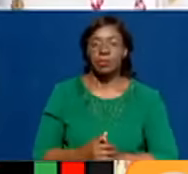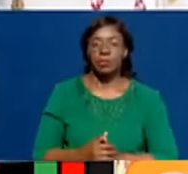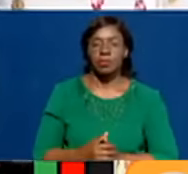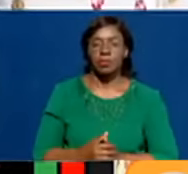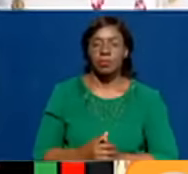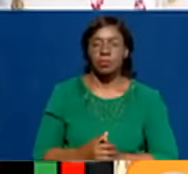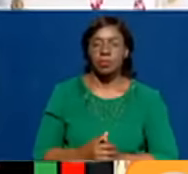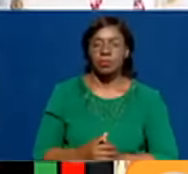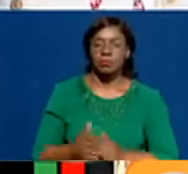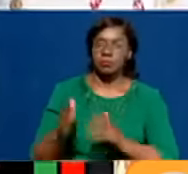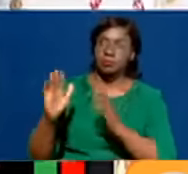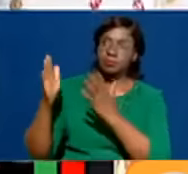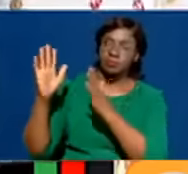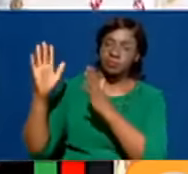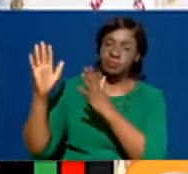So help me God.